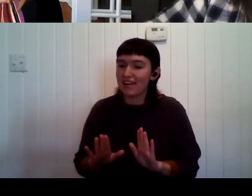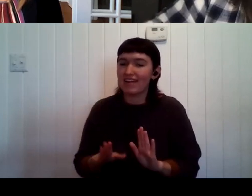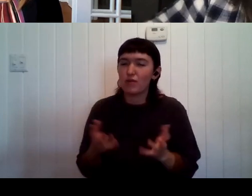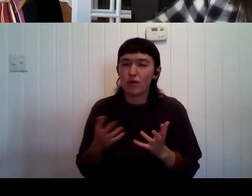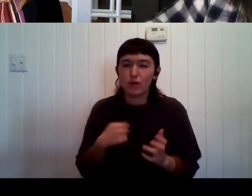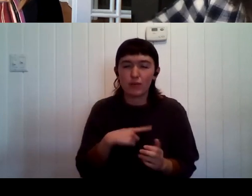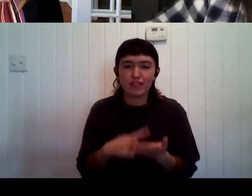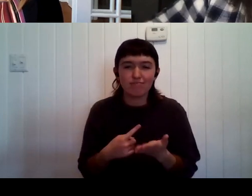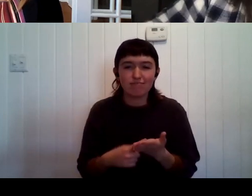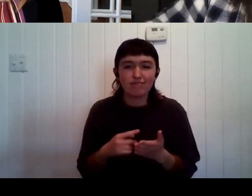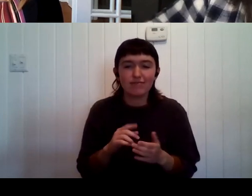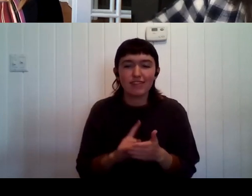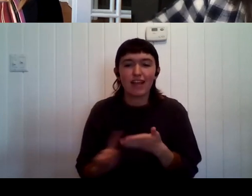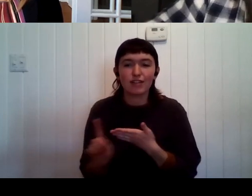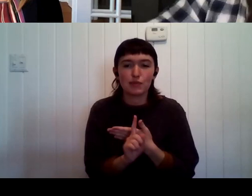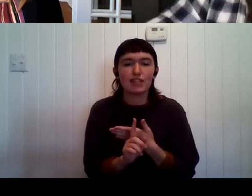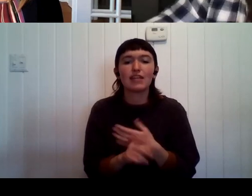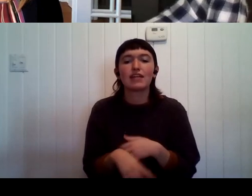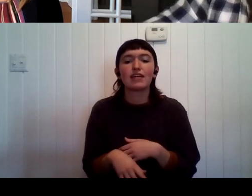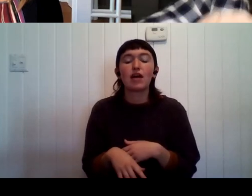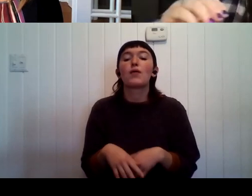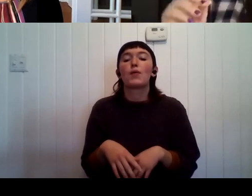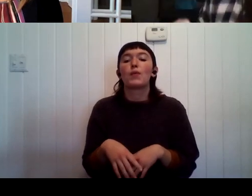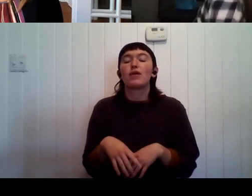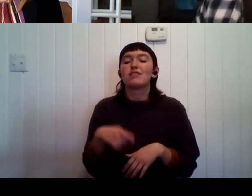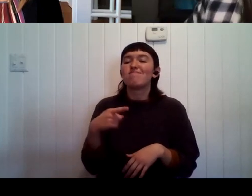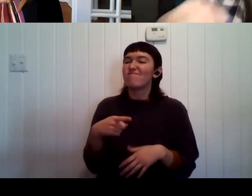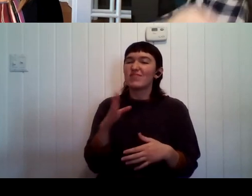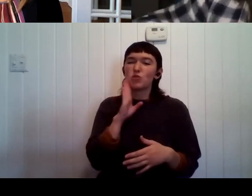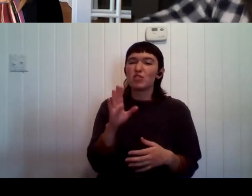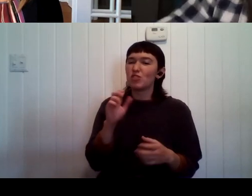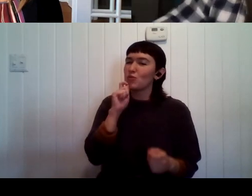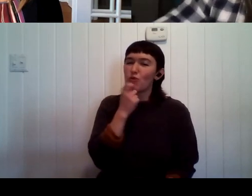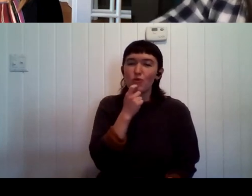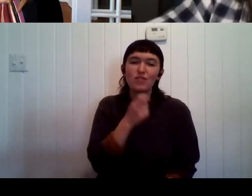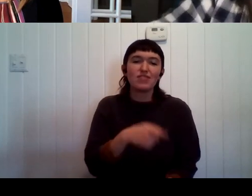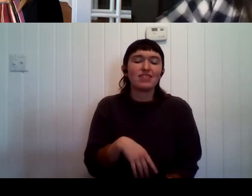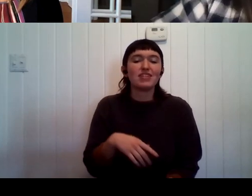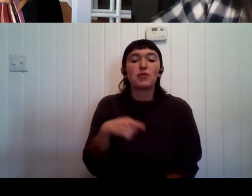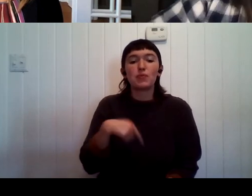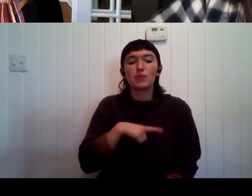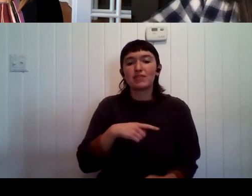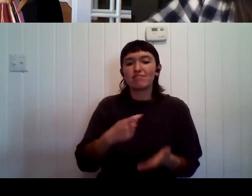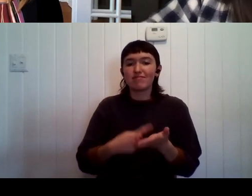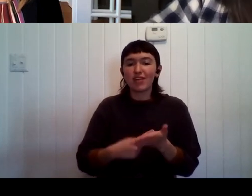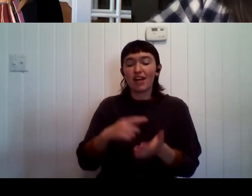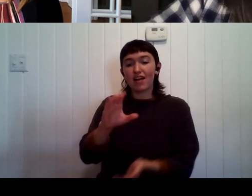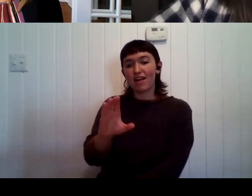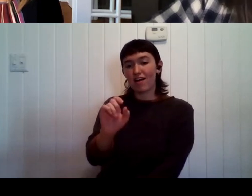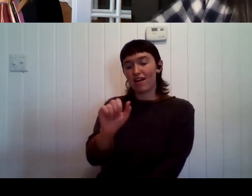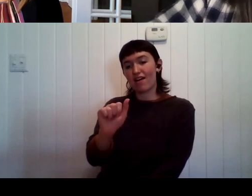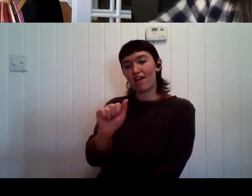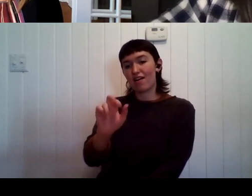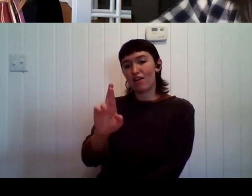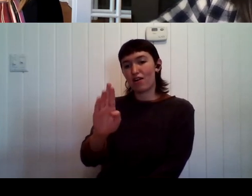week? We are talking about, oh, this is going to be so cool. We're talking about carbon recapture, otherwise known as turning carbon